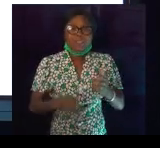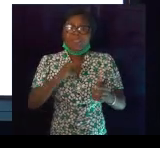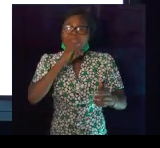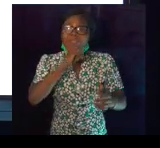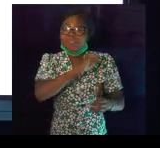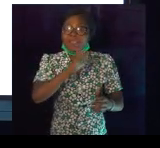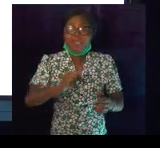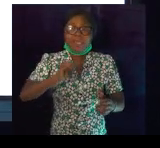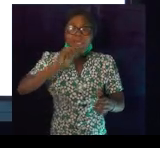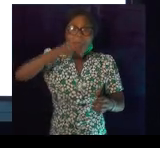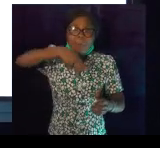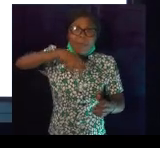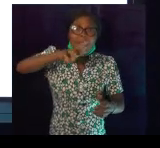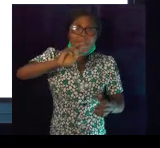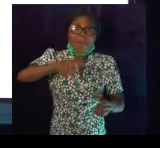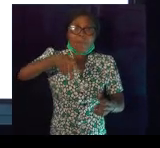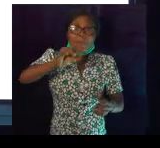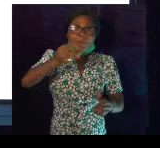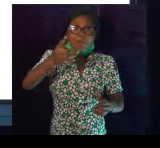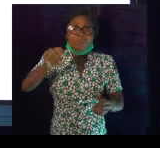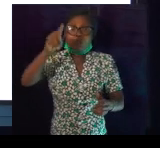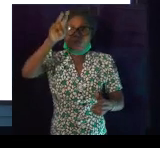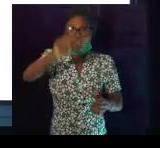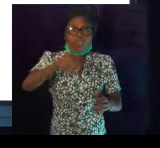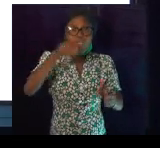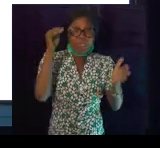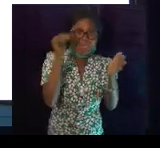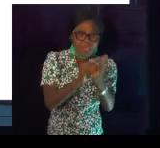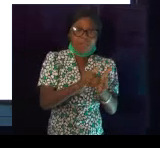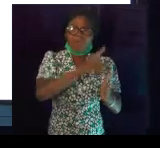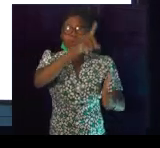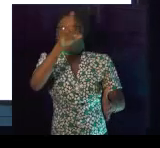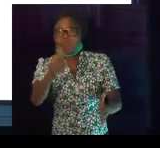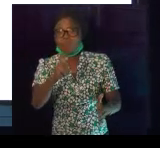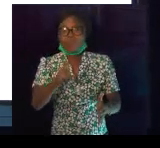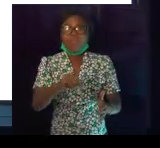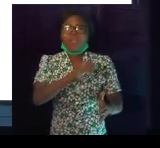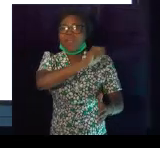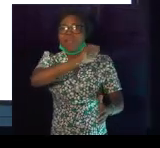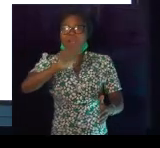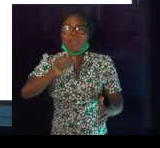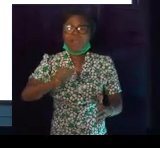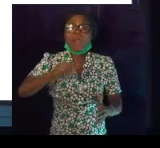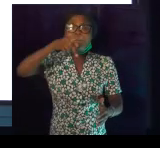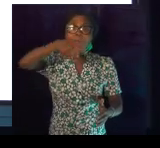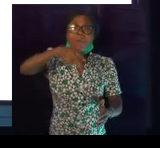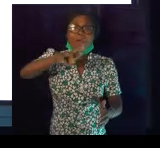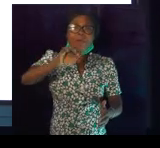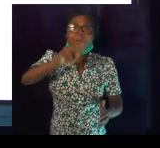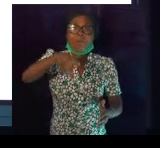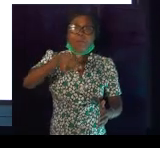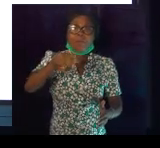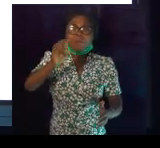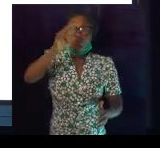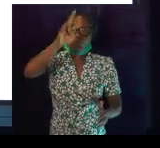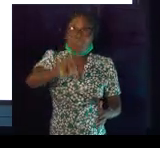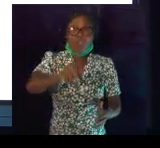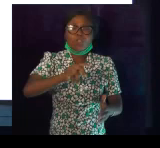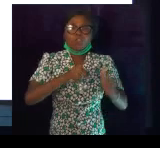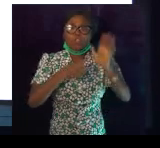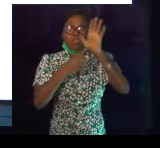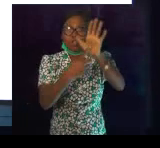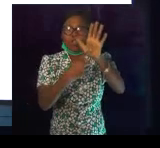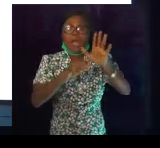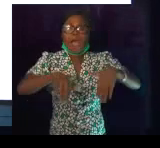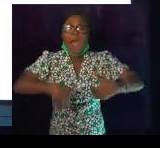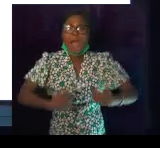What is a preposition again? What is a preposition again? A preposition shows how a